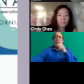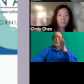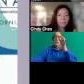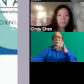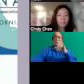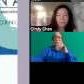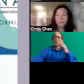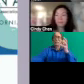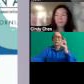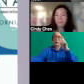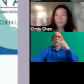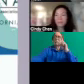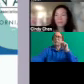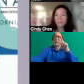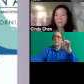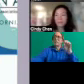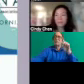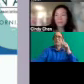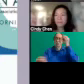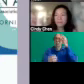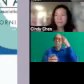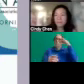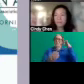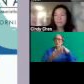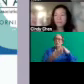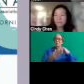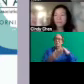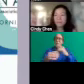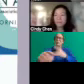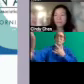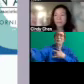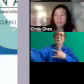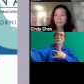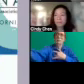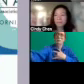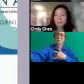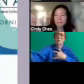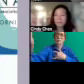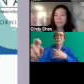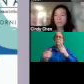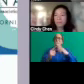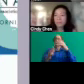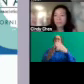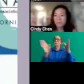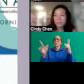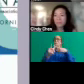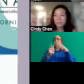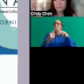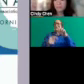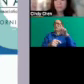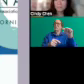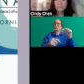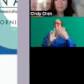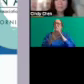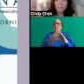that. I feel like in general, as disability has become